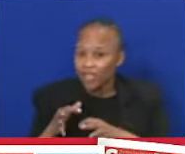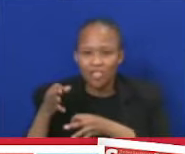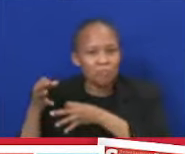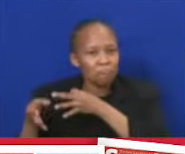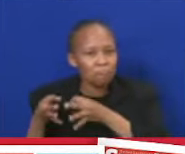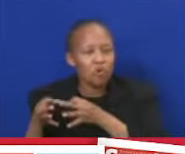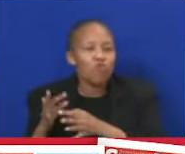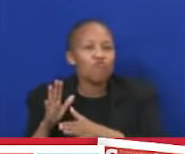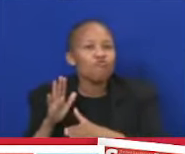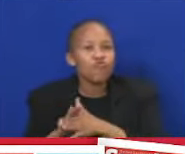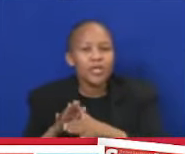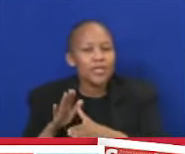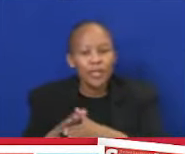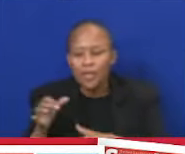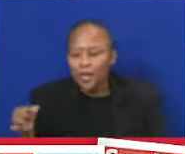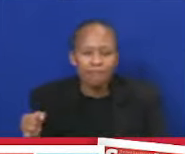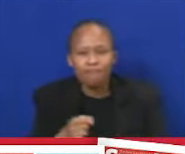was?